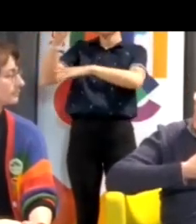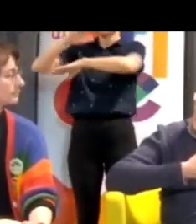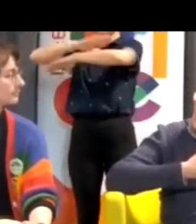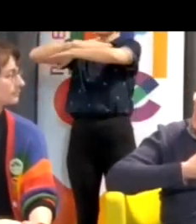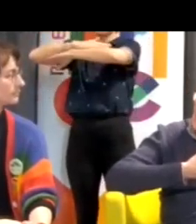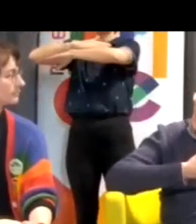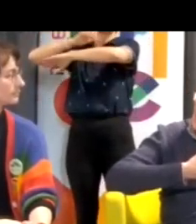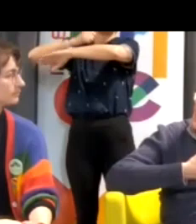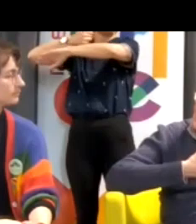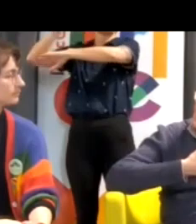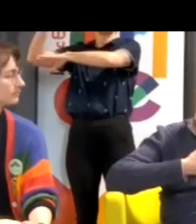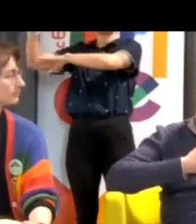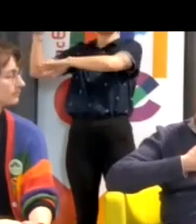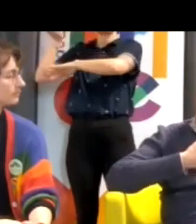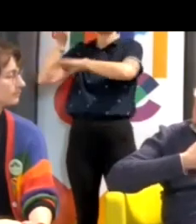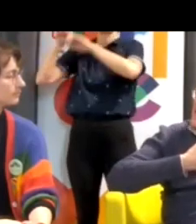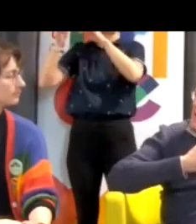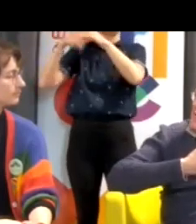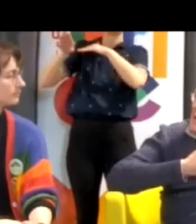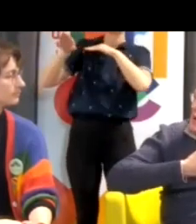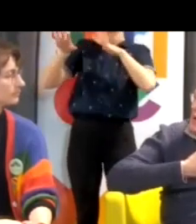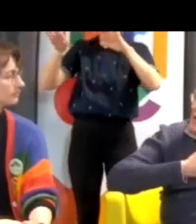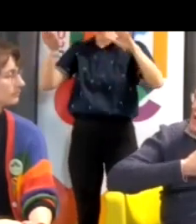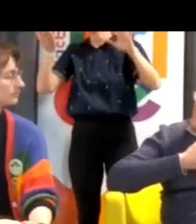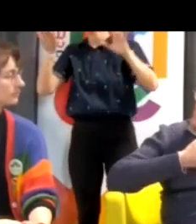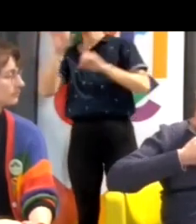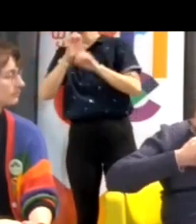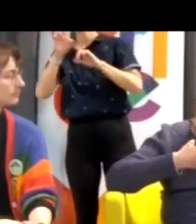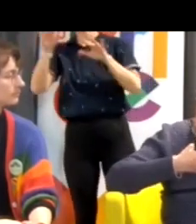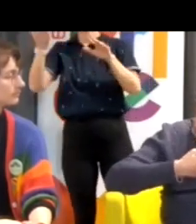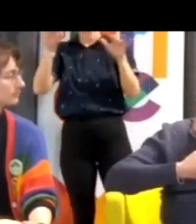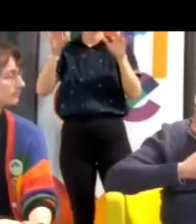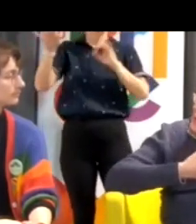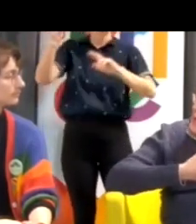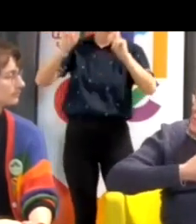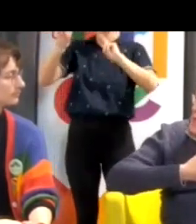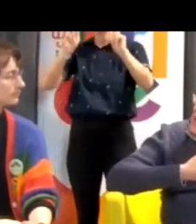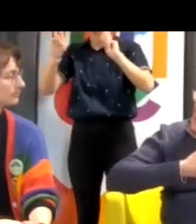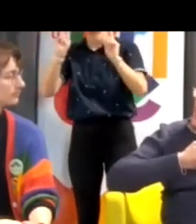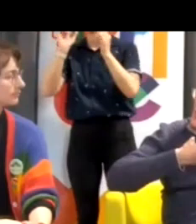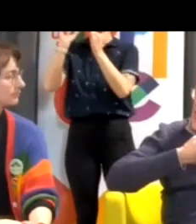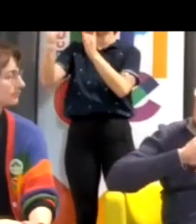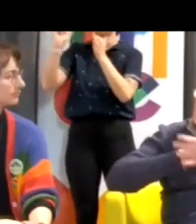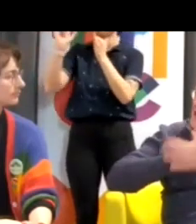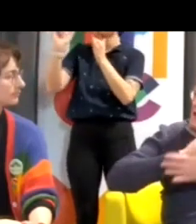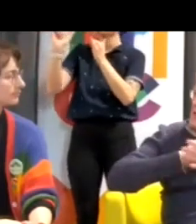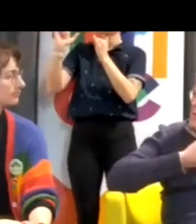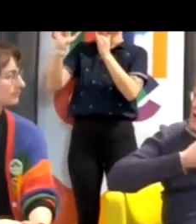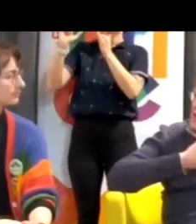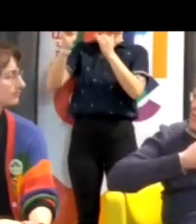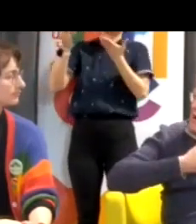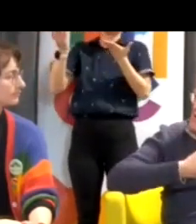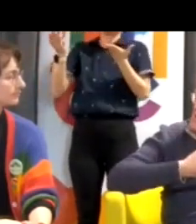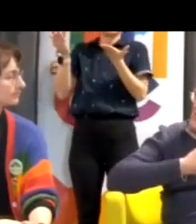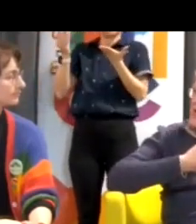into that environment, finding a family, finding people like me who are actually here in